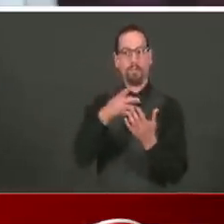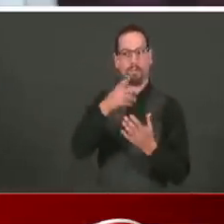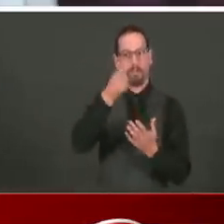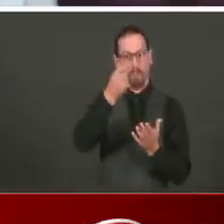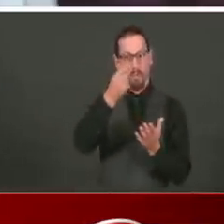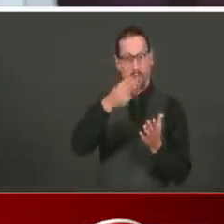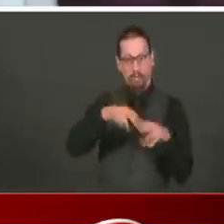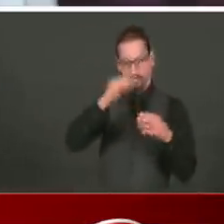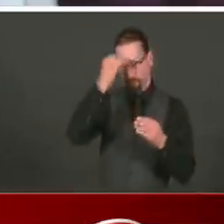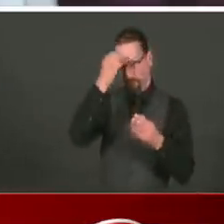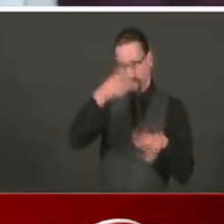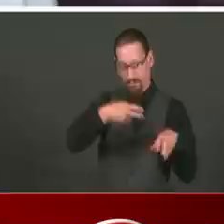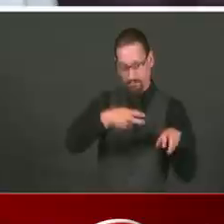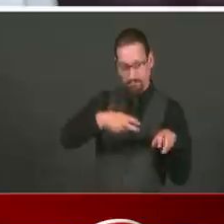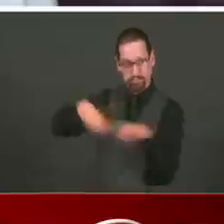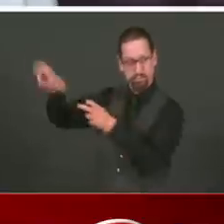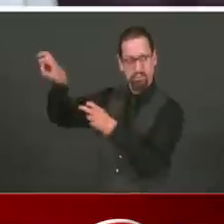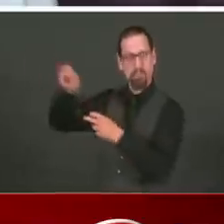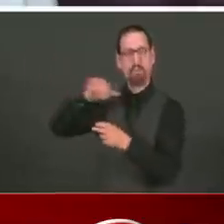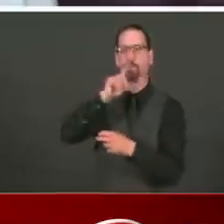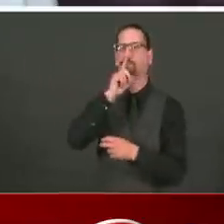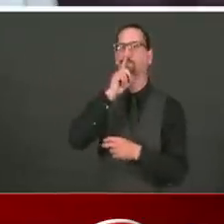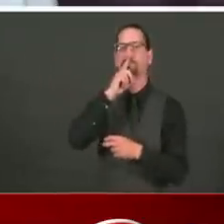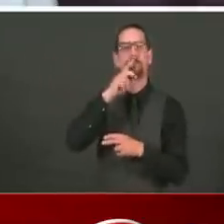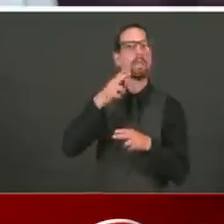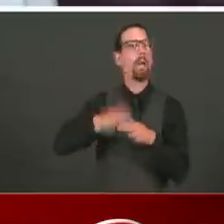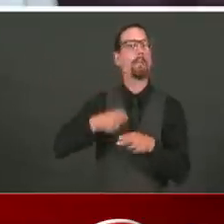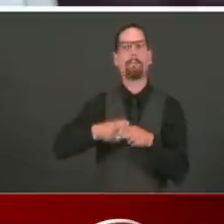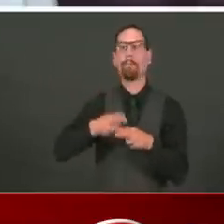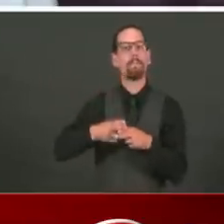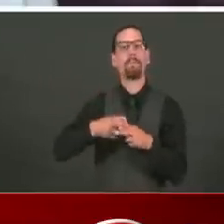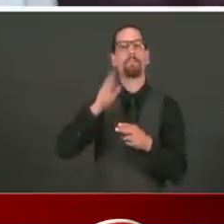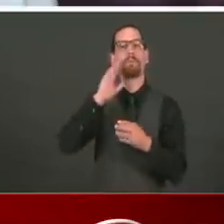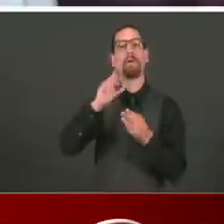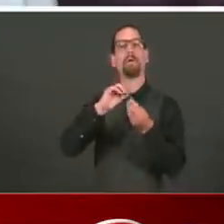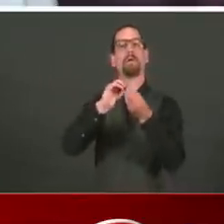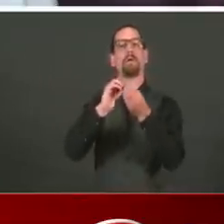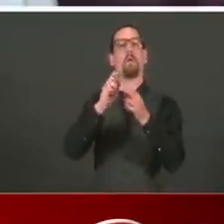of time strictly for contact tracing purposes.